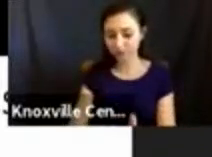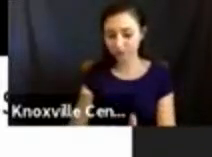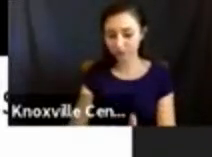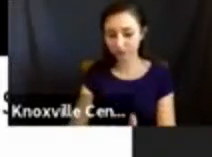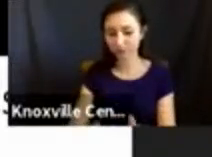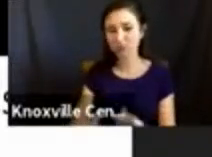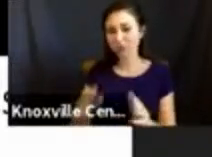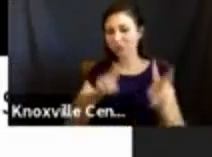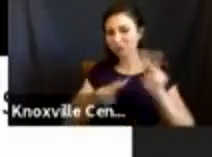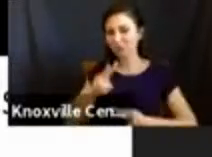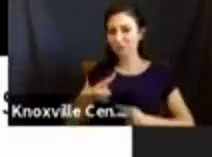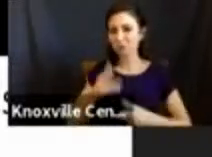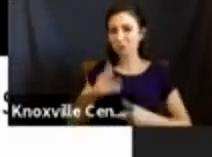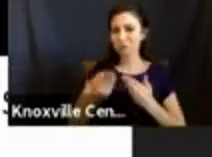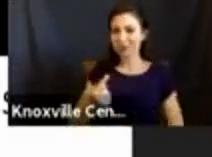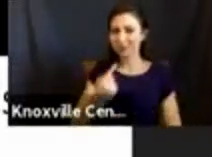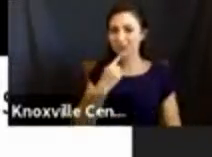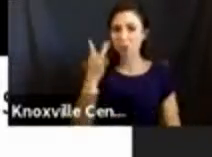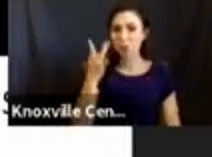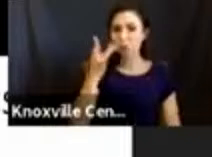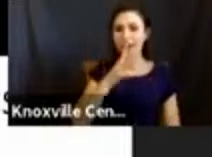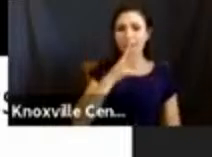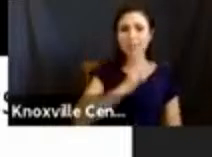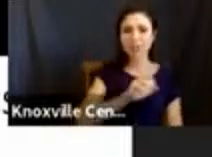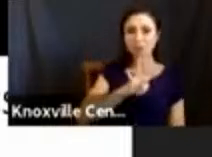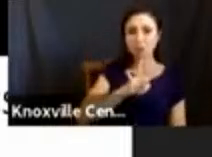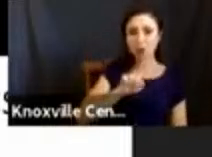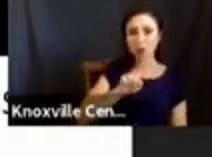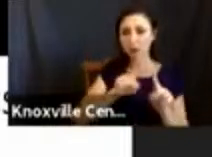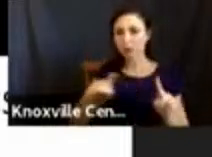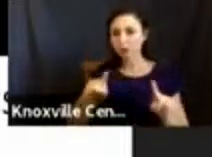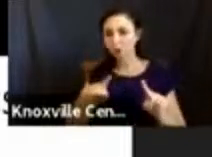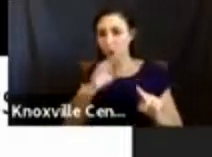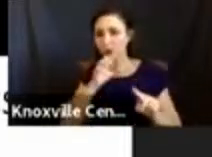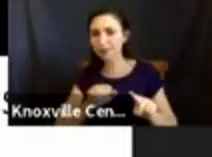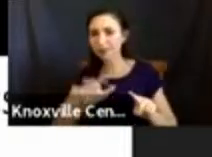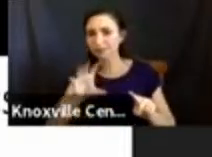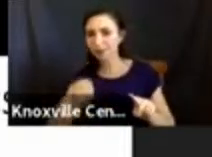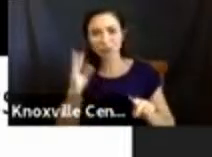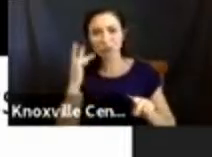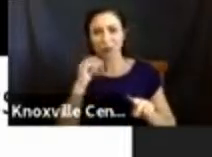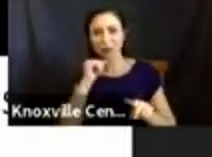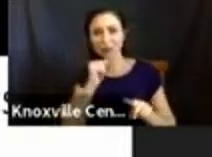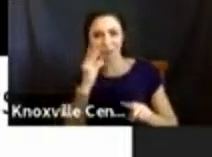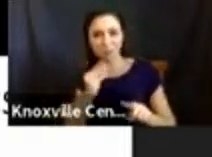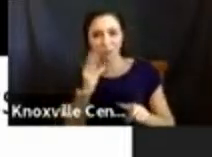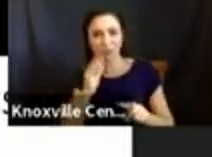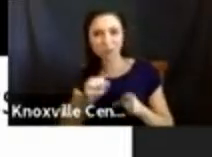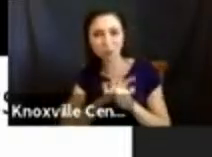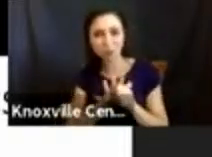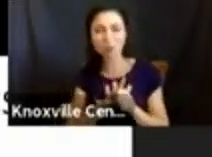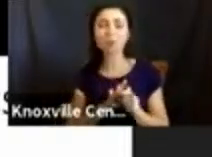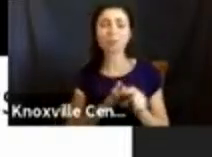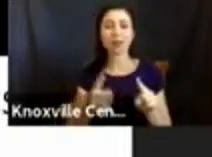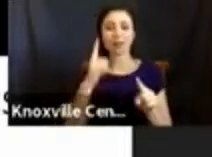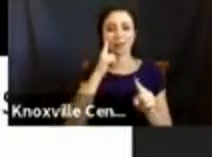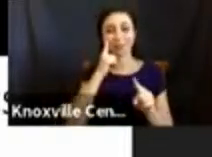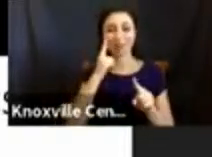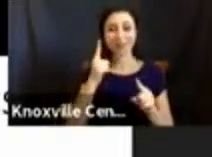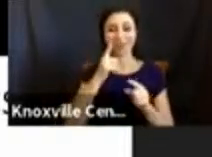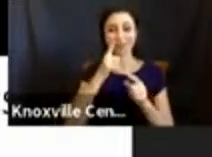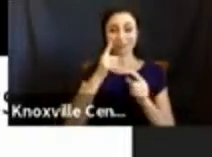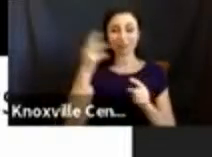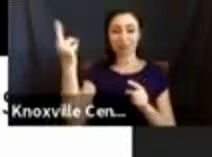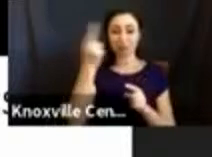what I infer from this, and it is an inference, but that we all sense that the primary driver for people